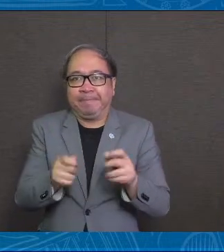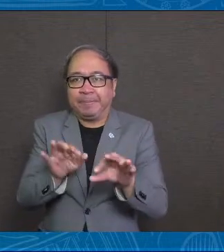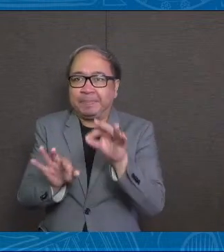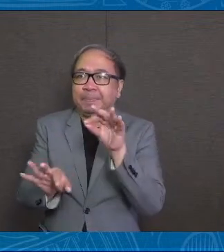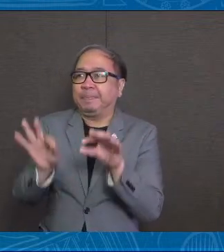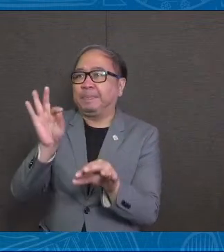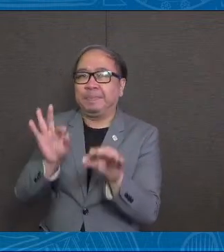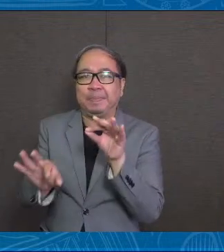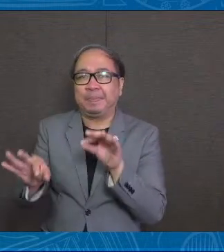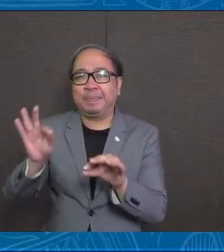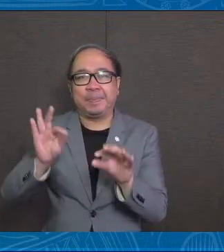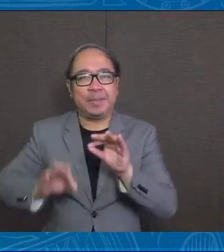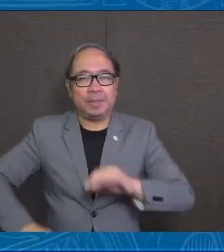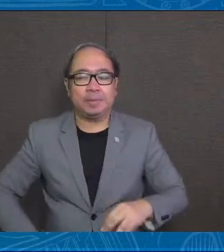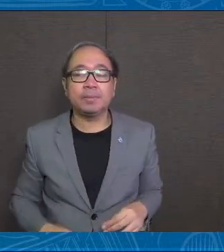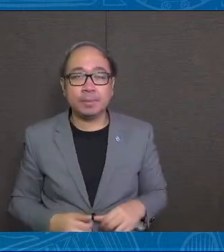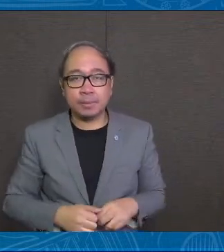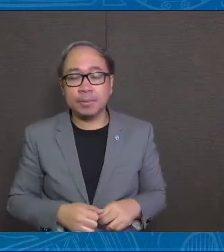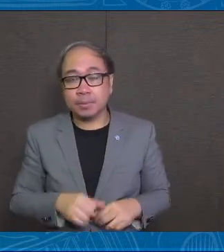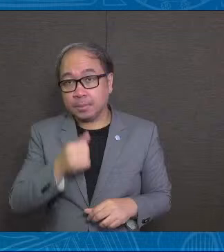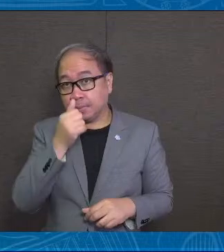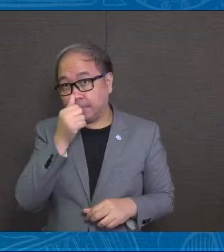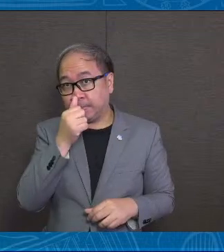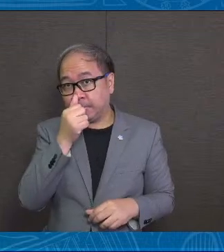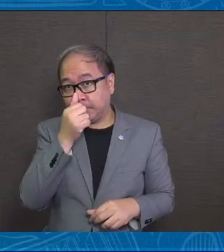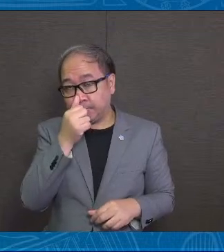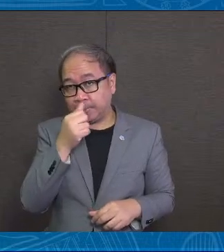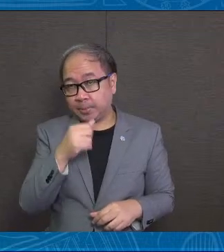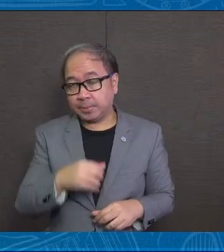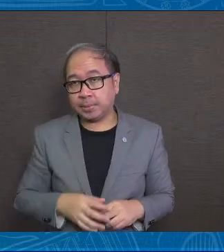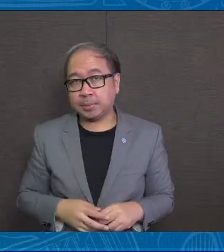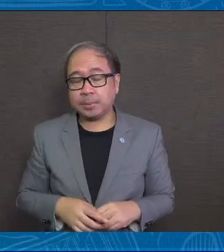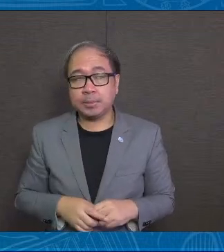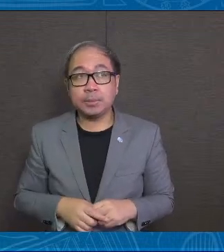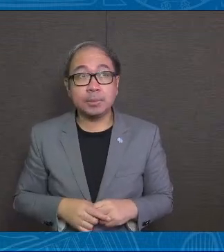pick this randomly. Yeah, please.